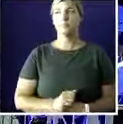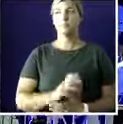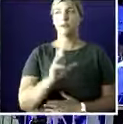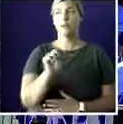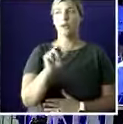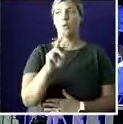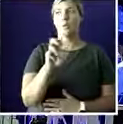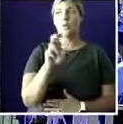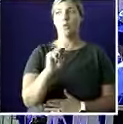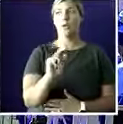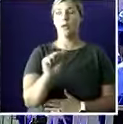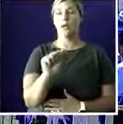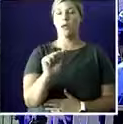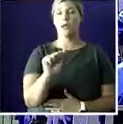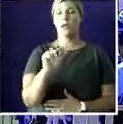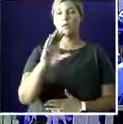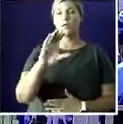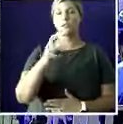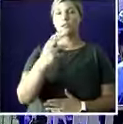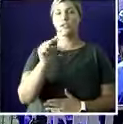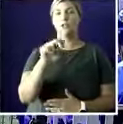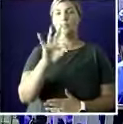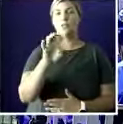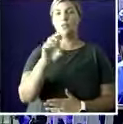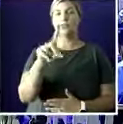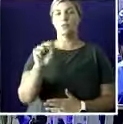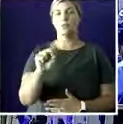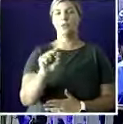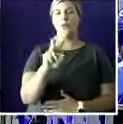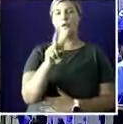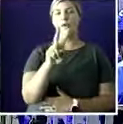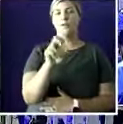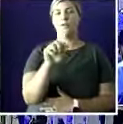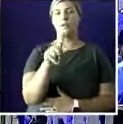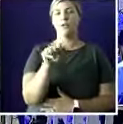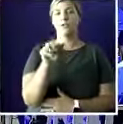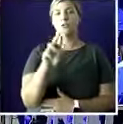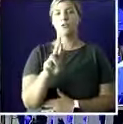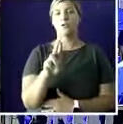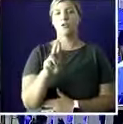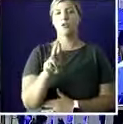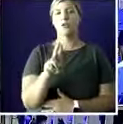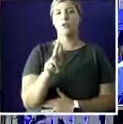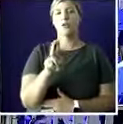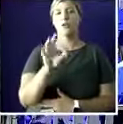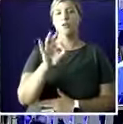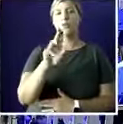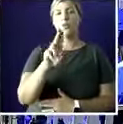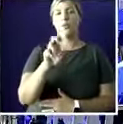Arena Pauline Chaffles. Victor Raymond Fuentes Jr.